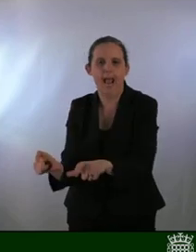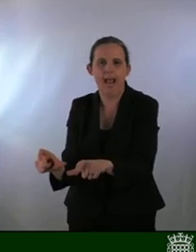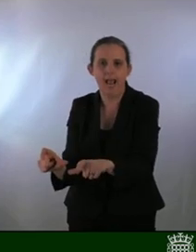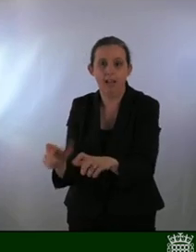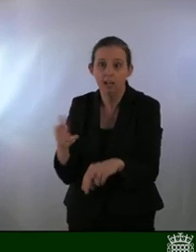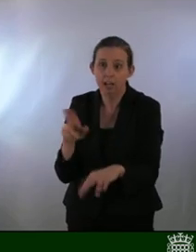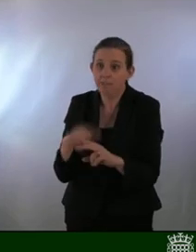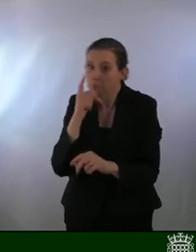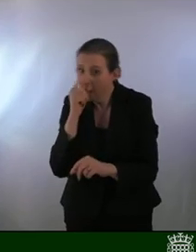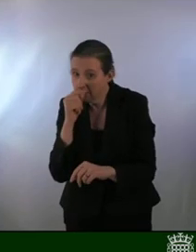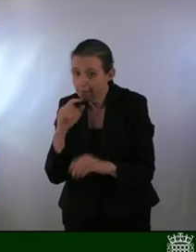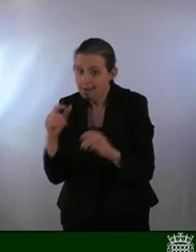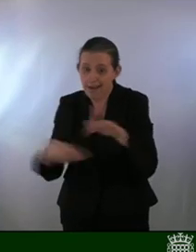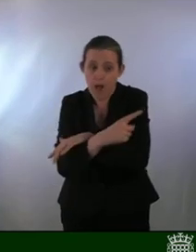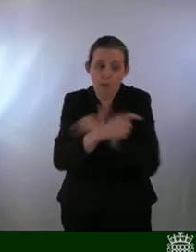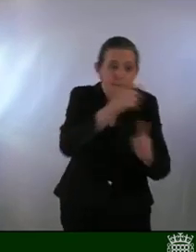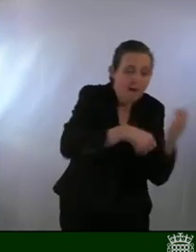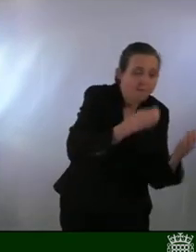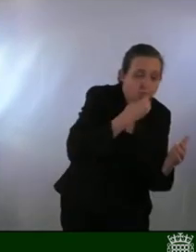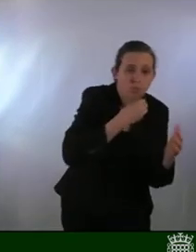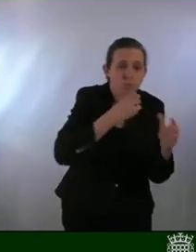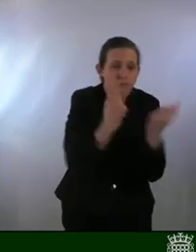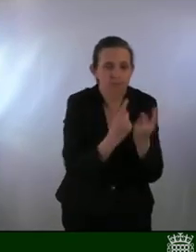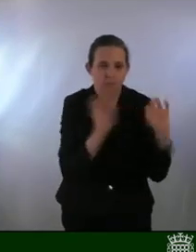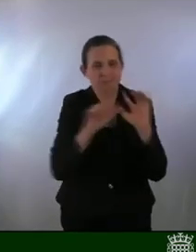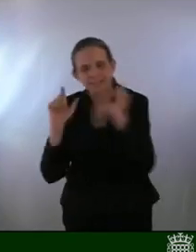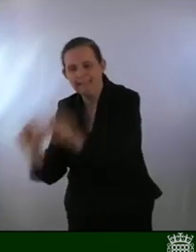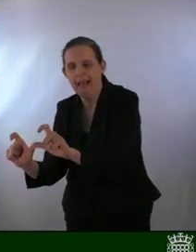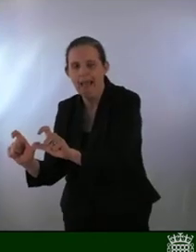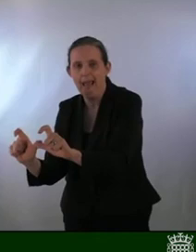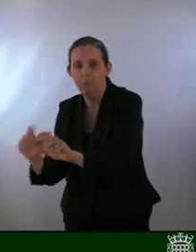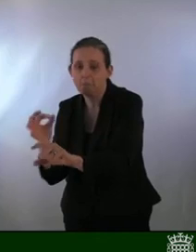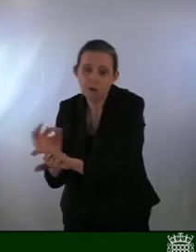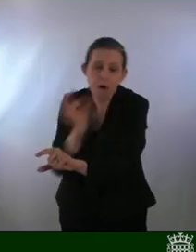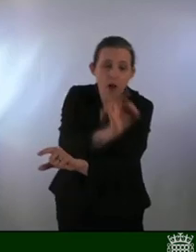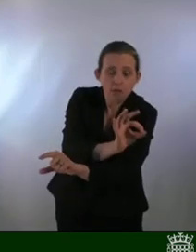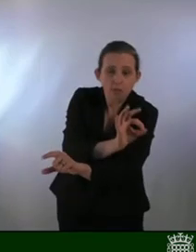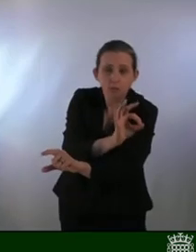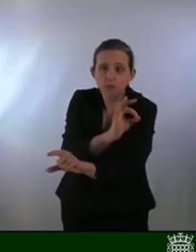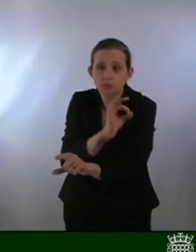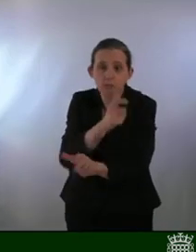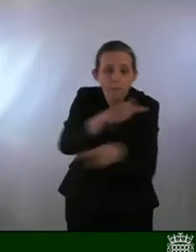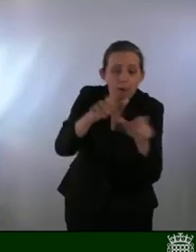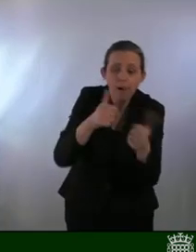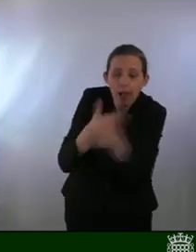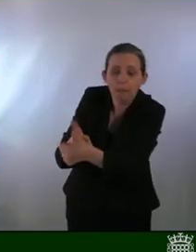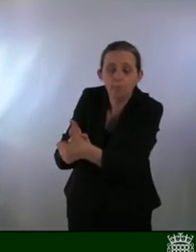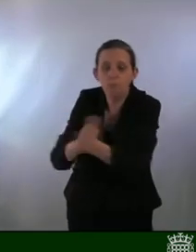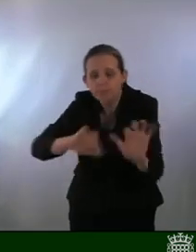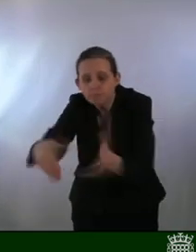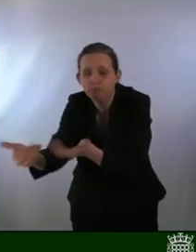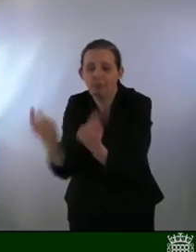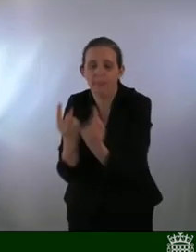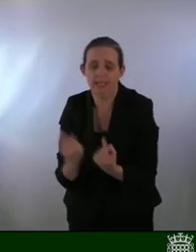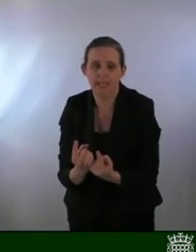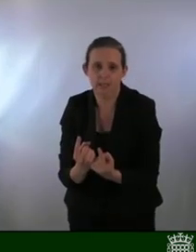out even to buy food and essentials. Instead, you should ask others for assistance with your daily necessities.